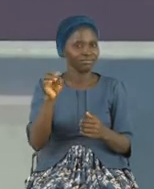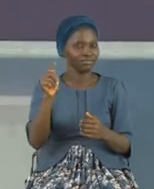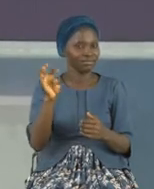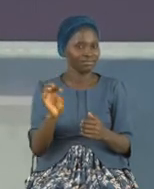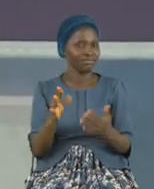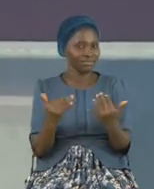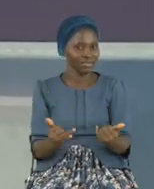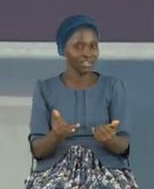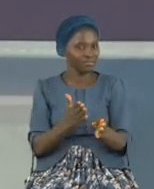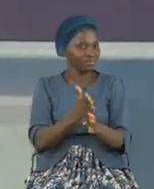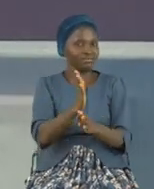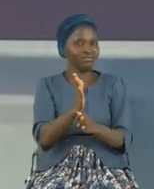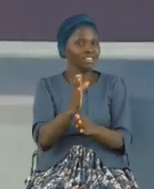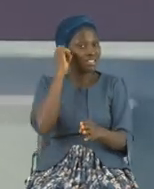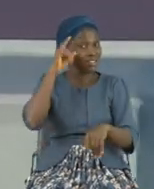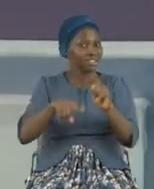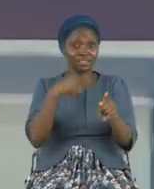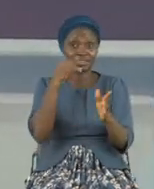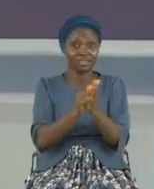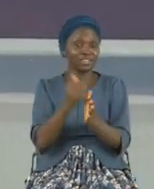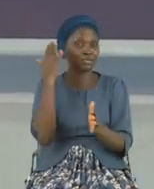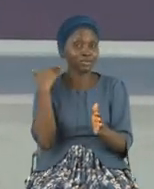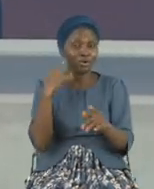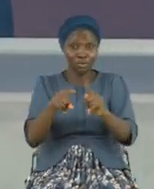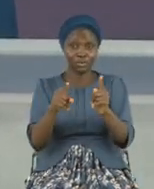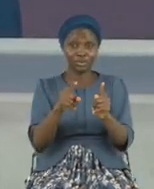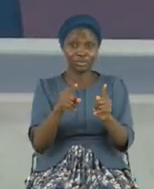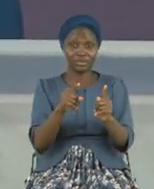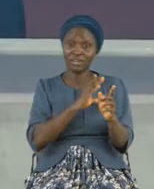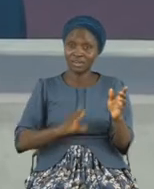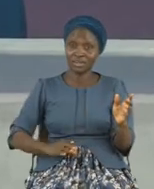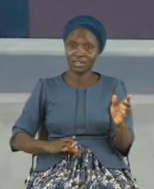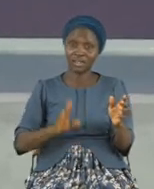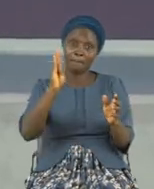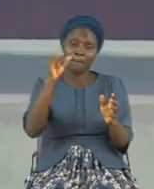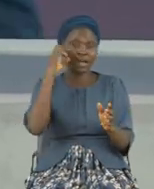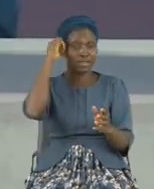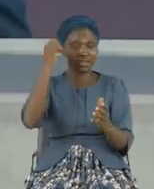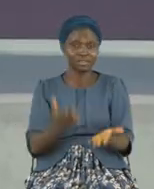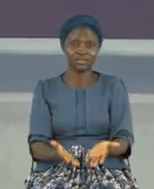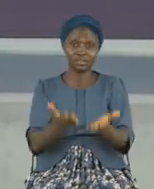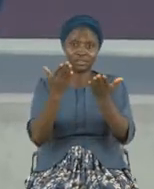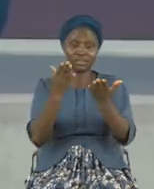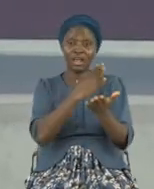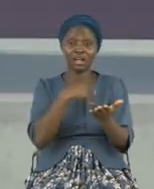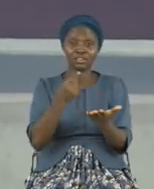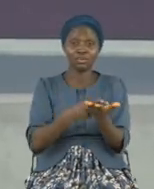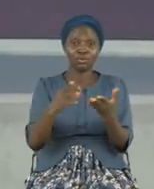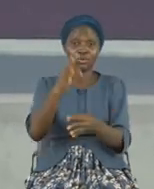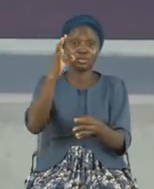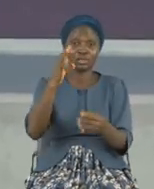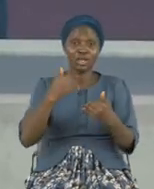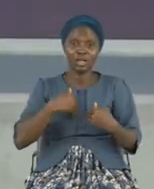couldn't say that before. But Christ, by his resurrection, and the Holy Ghost had turned